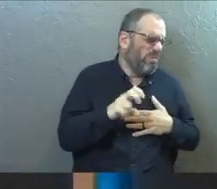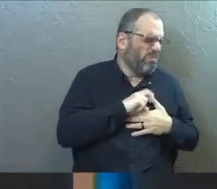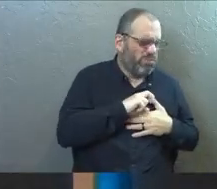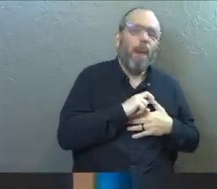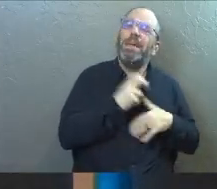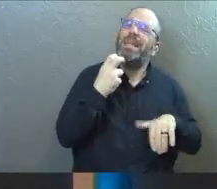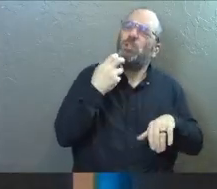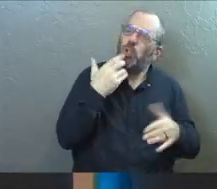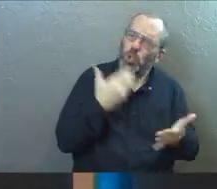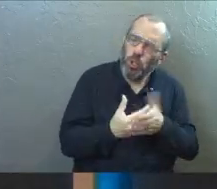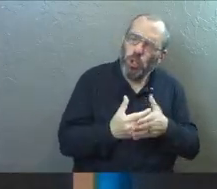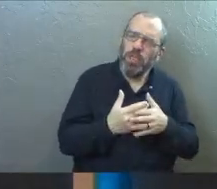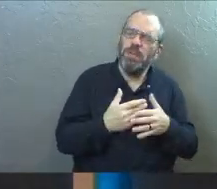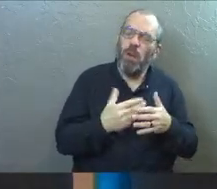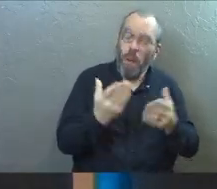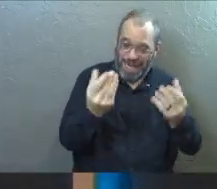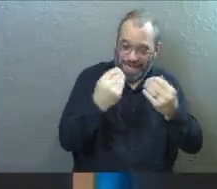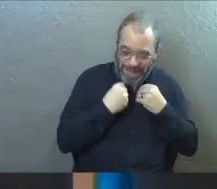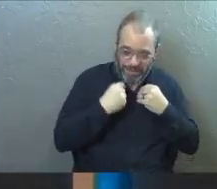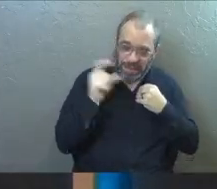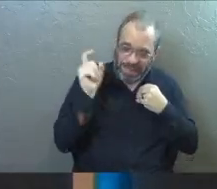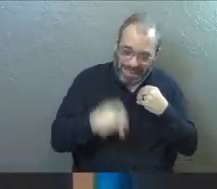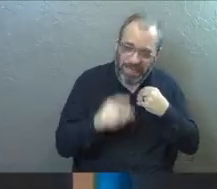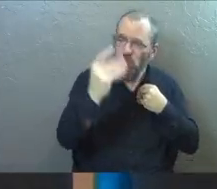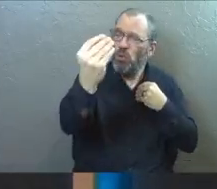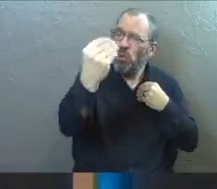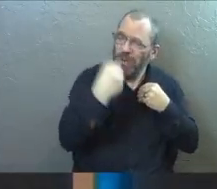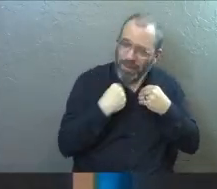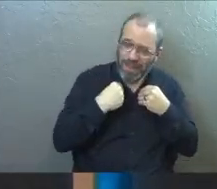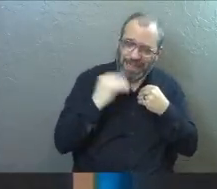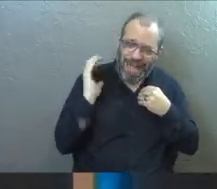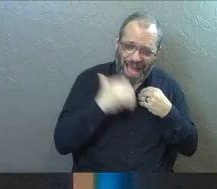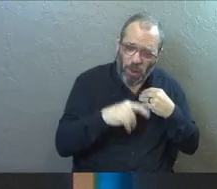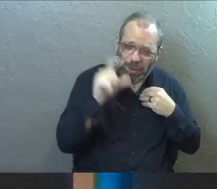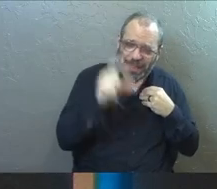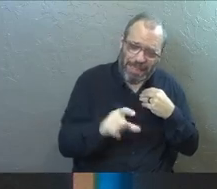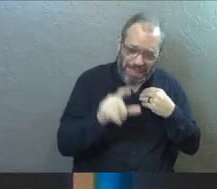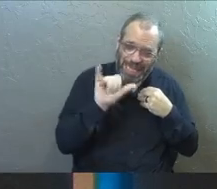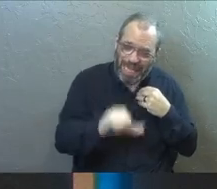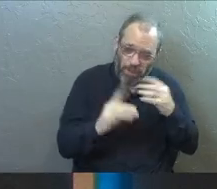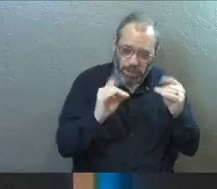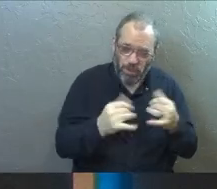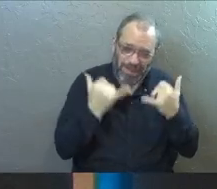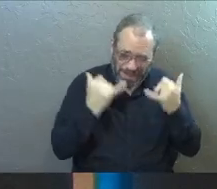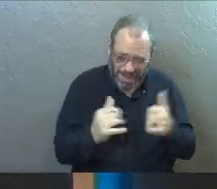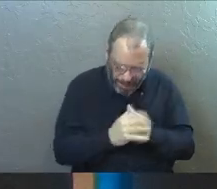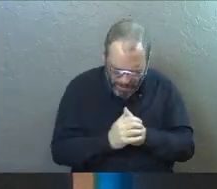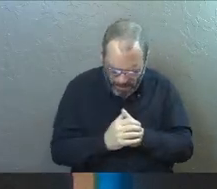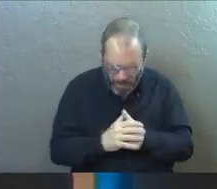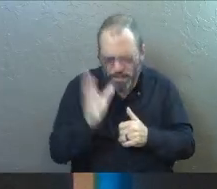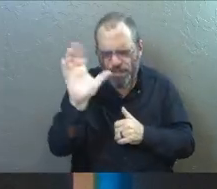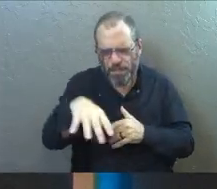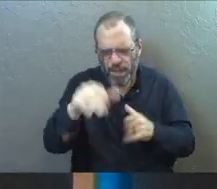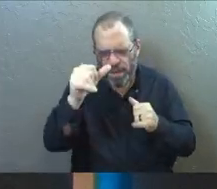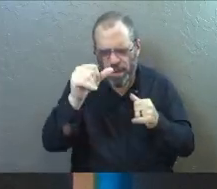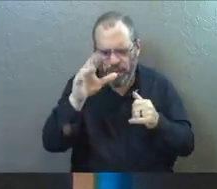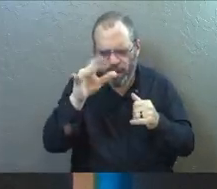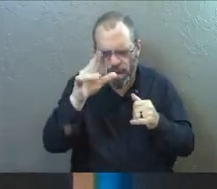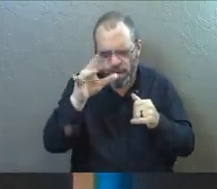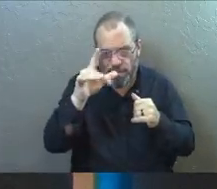good because it gives us what we need, God. You give us what we need. And I pray that today we do that. Guys, while we're still